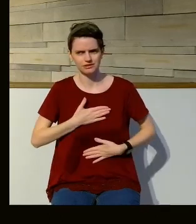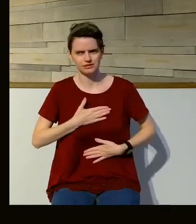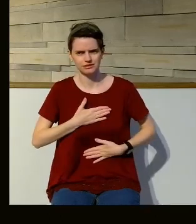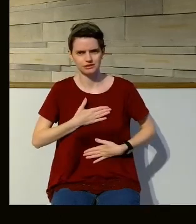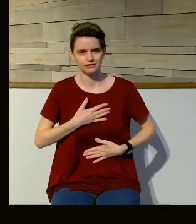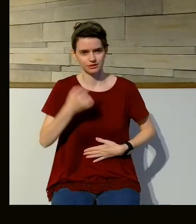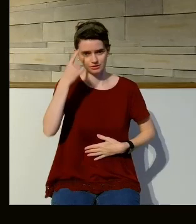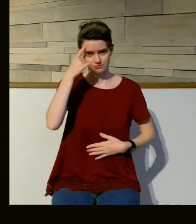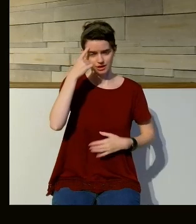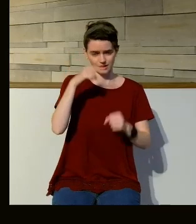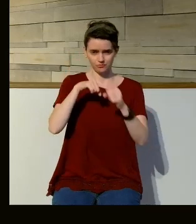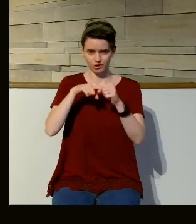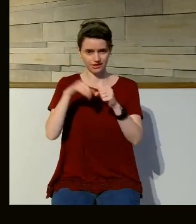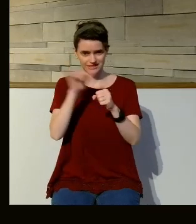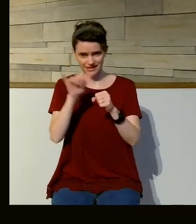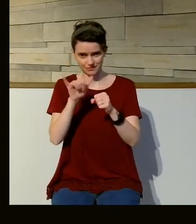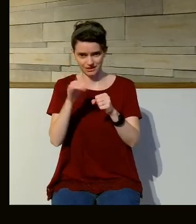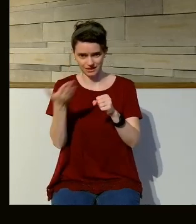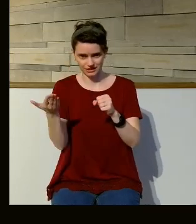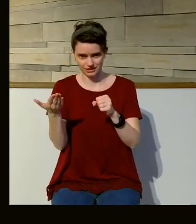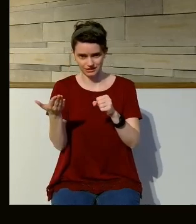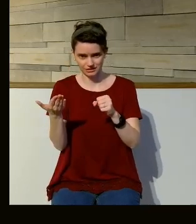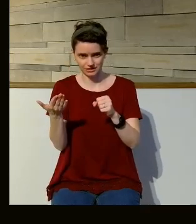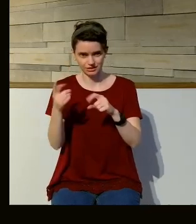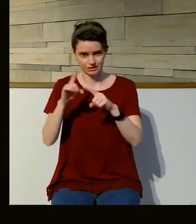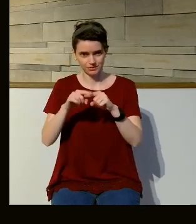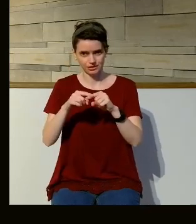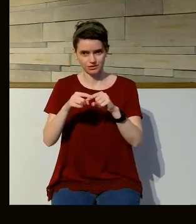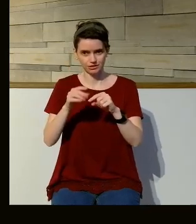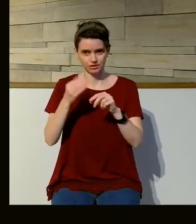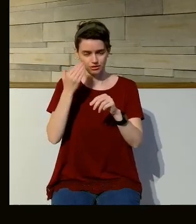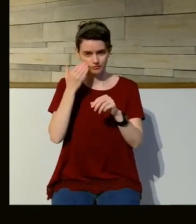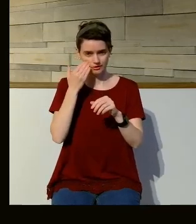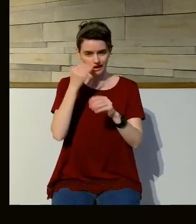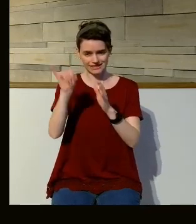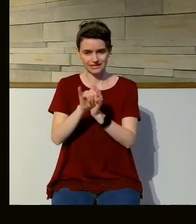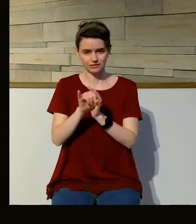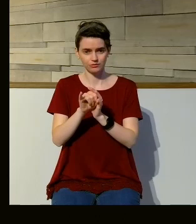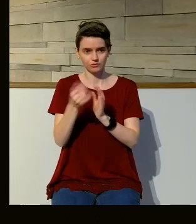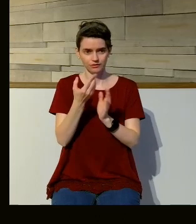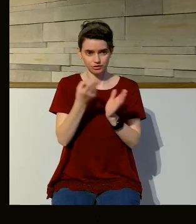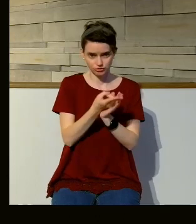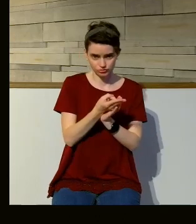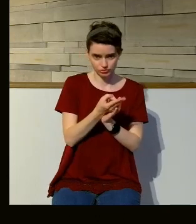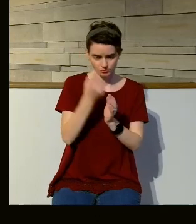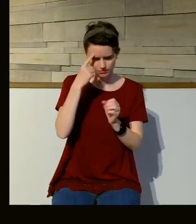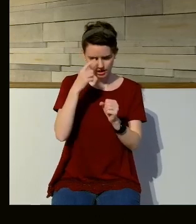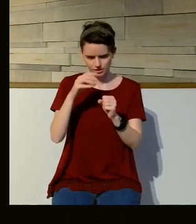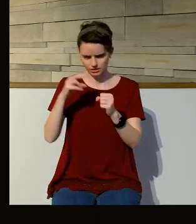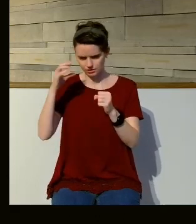If the mind and brain are the same thing, which is what my professor was saying, then based on what's known as a law of identity, whatever is true of the mind is true of the brain and vice